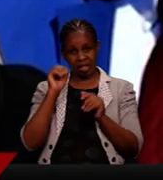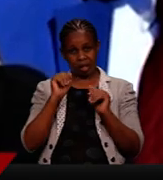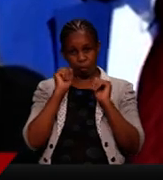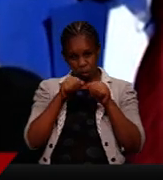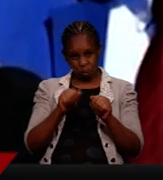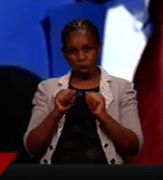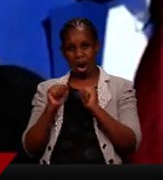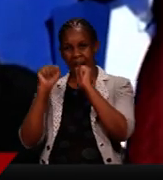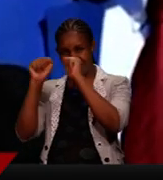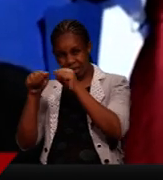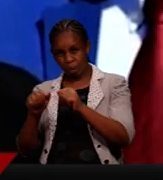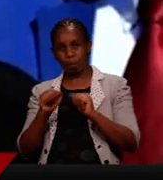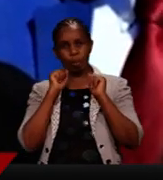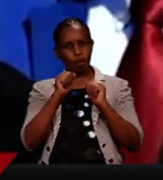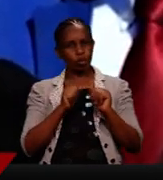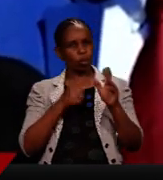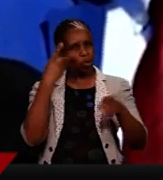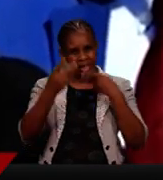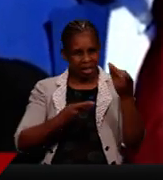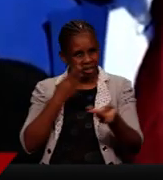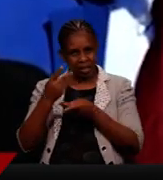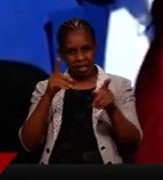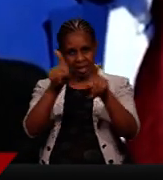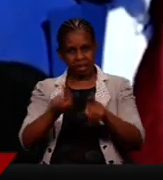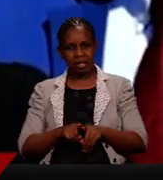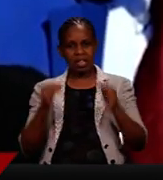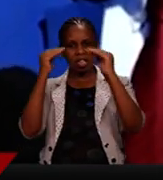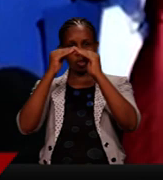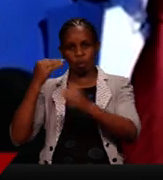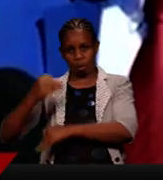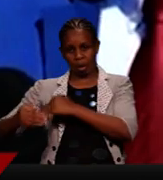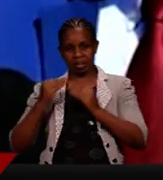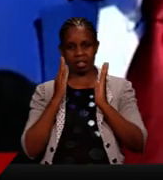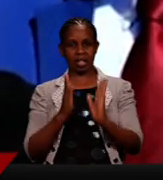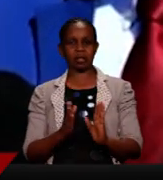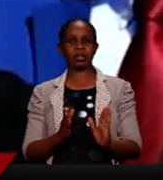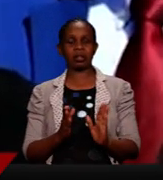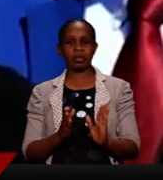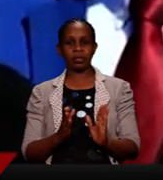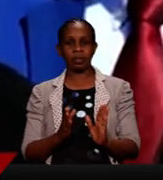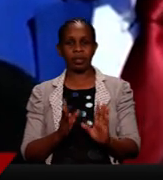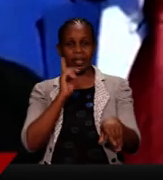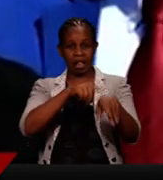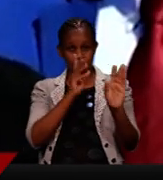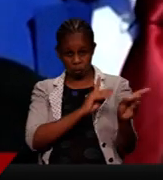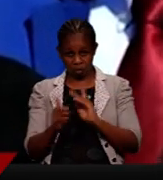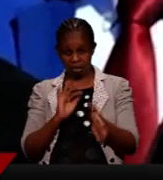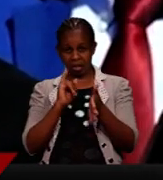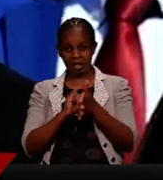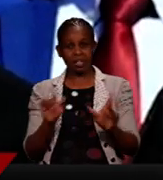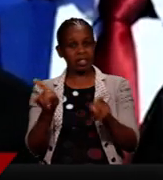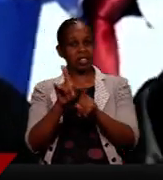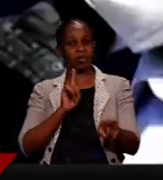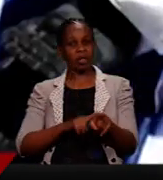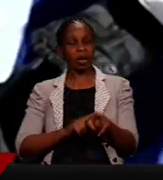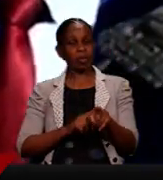considering possible coalitions. We will negotiate as equal partners and nothing less. As